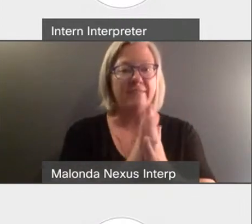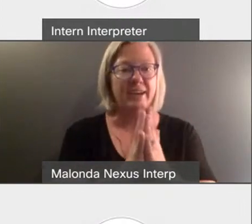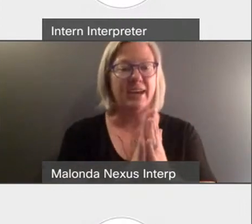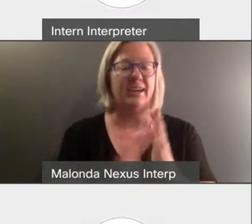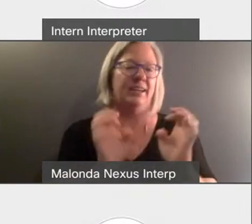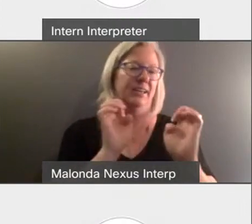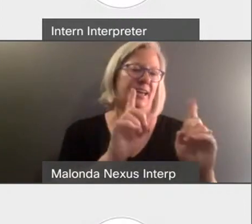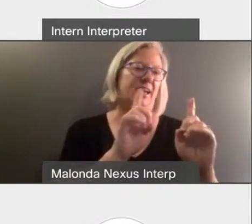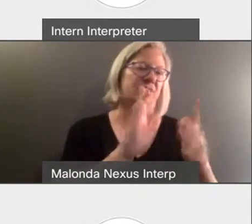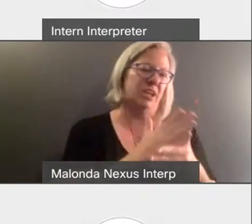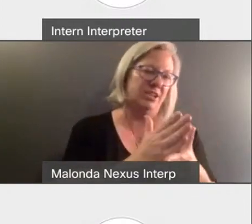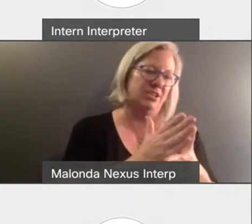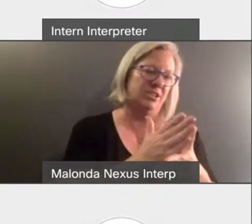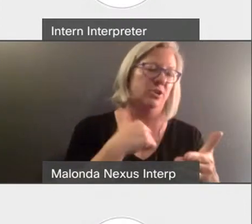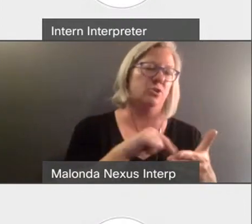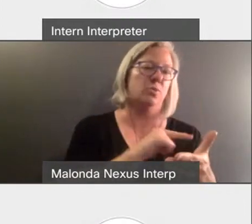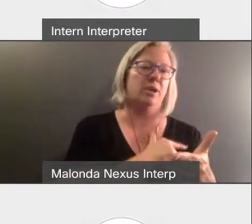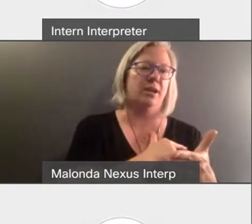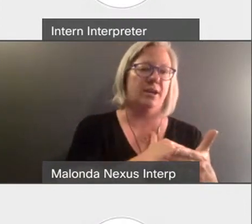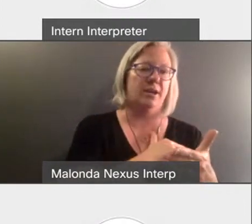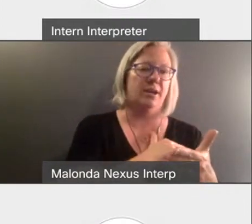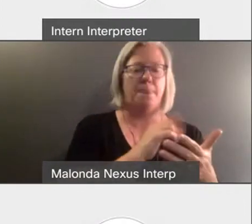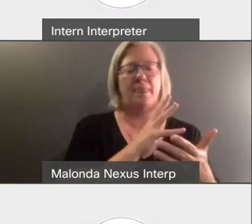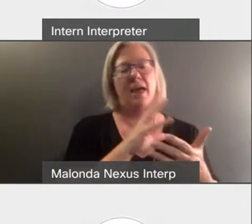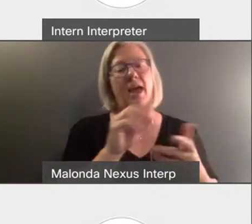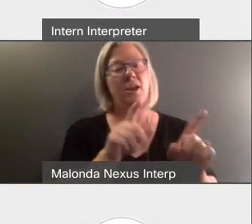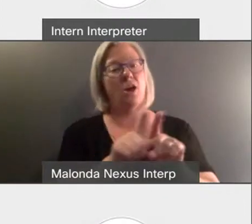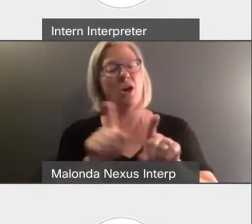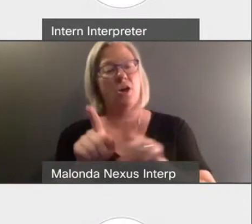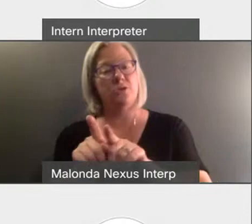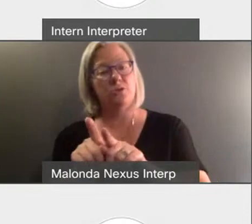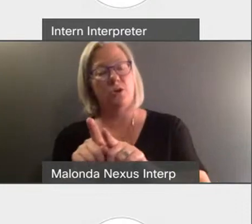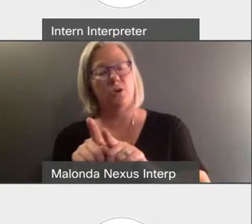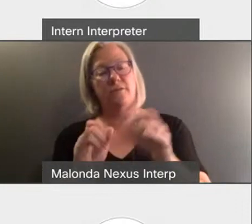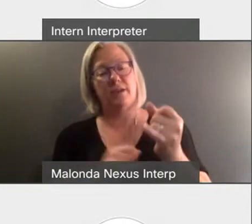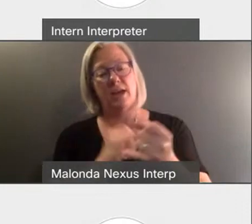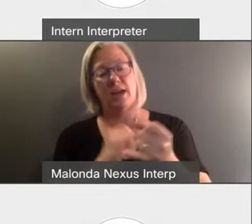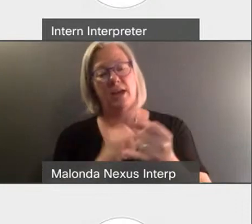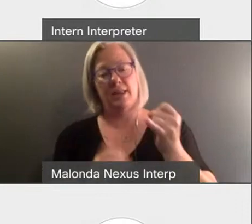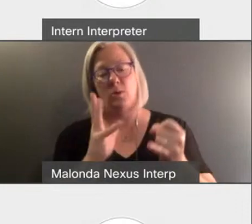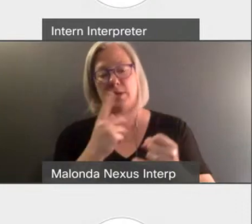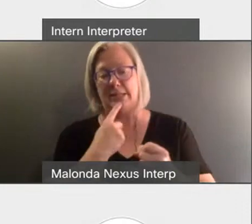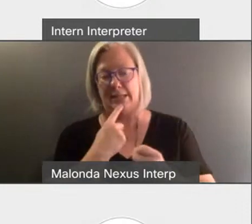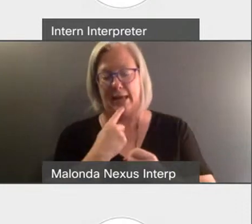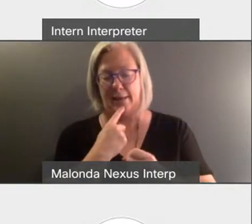Education centers we share. And finally, I would say that